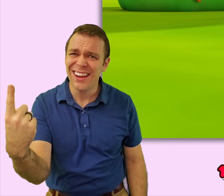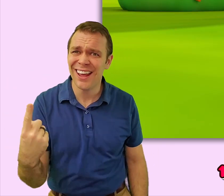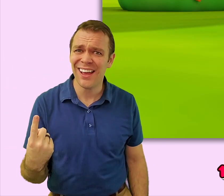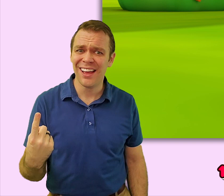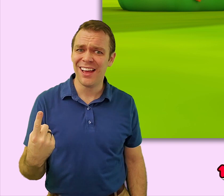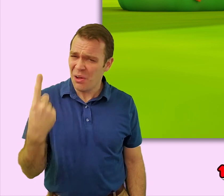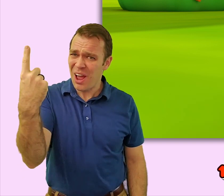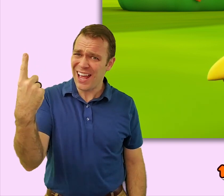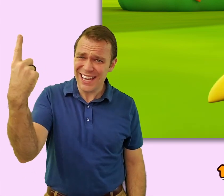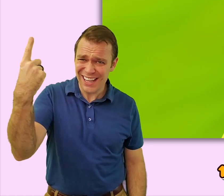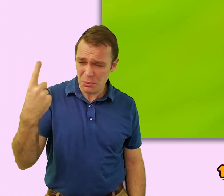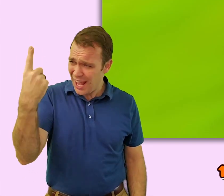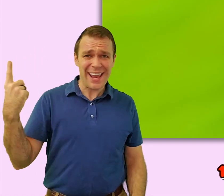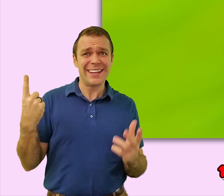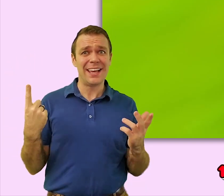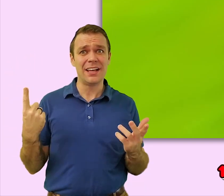1.